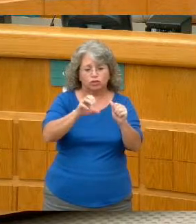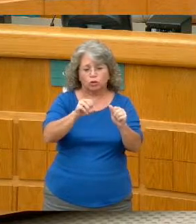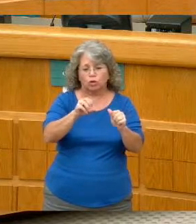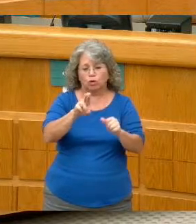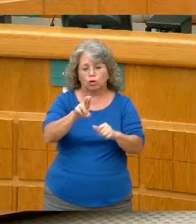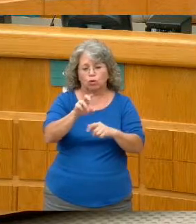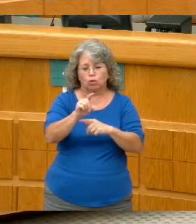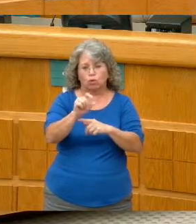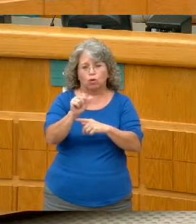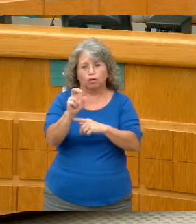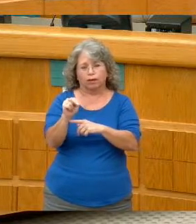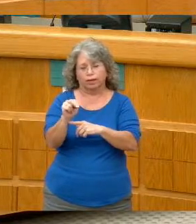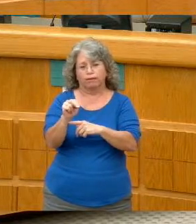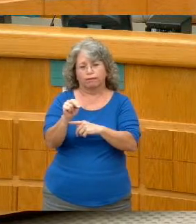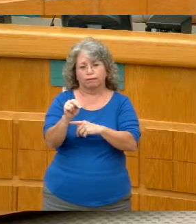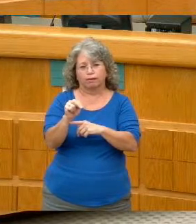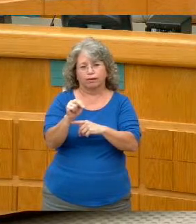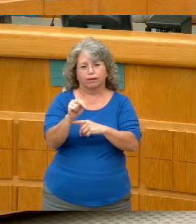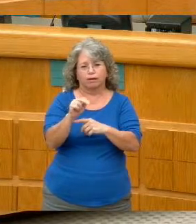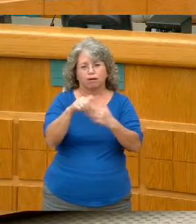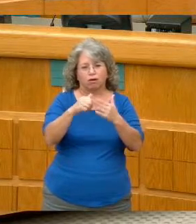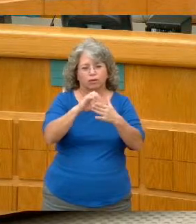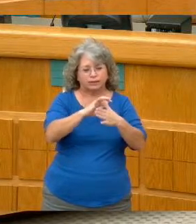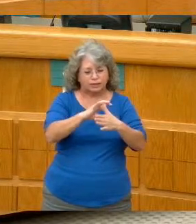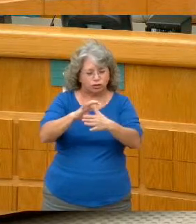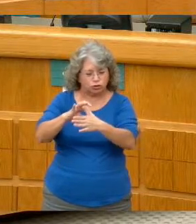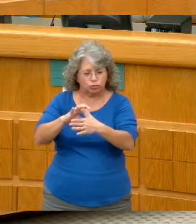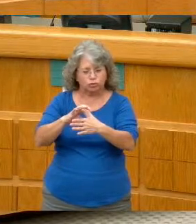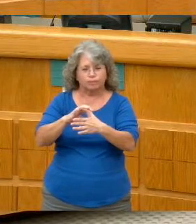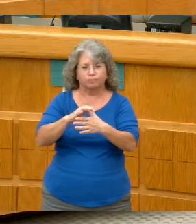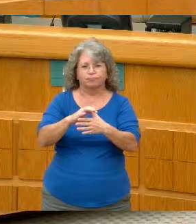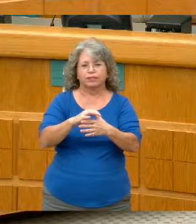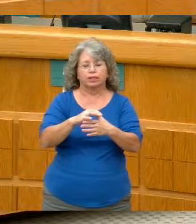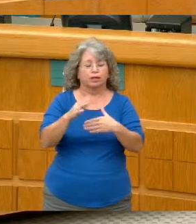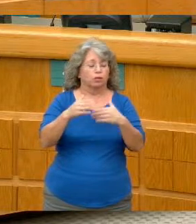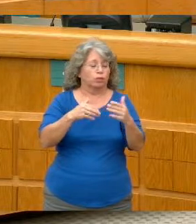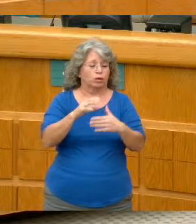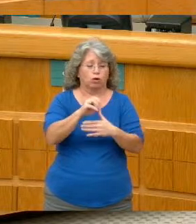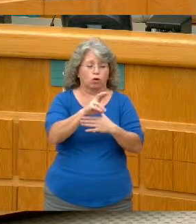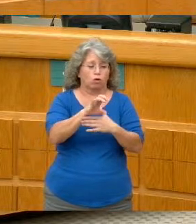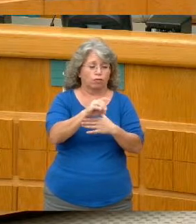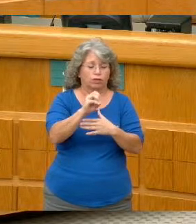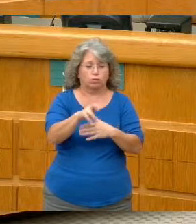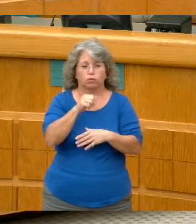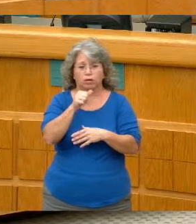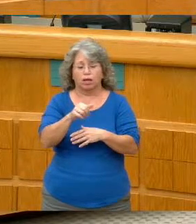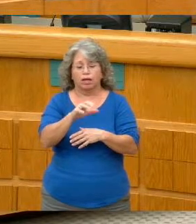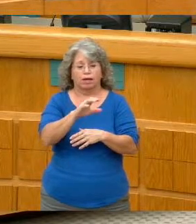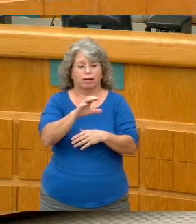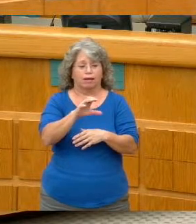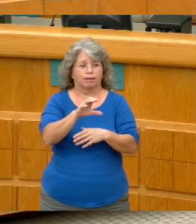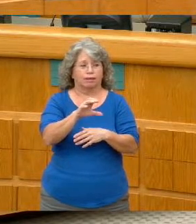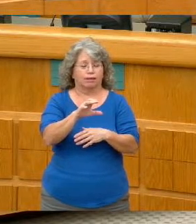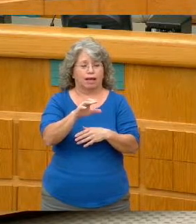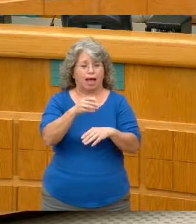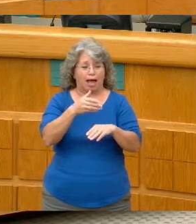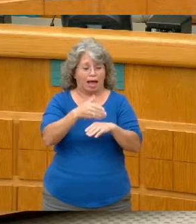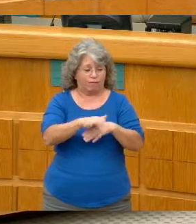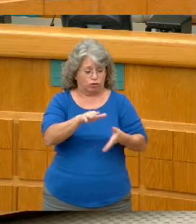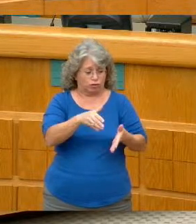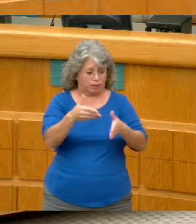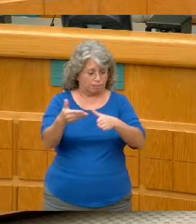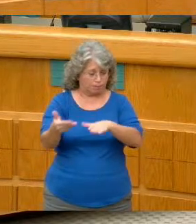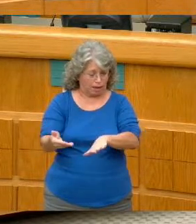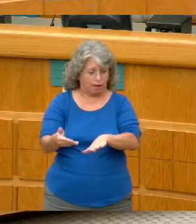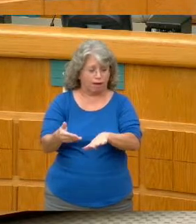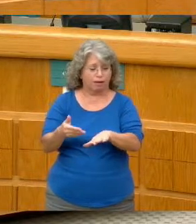organ tissue, and verify it whether it is just because it is COVID or not, because the COVID PCR was